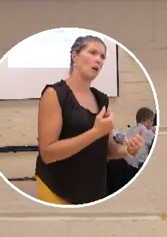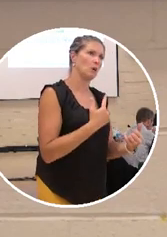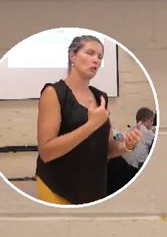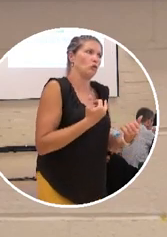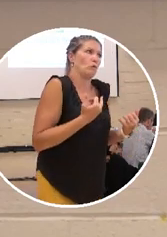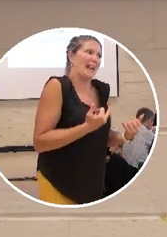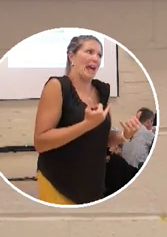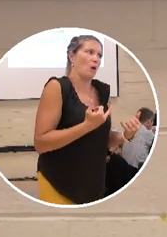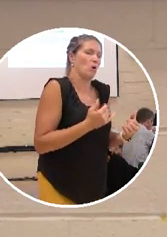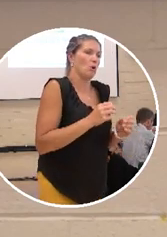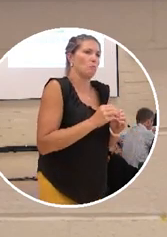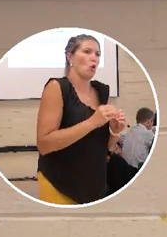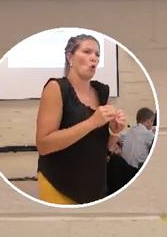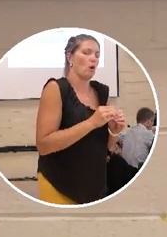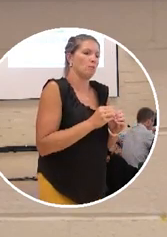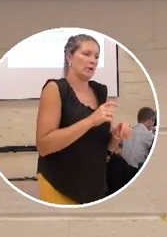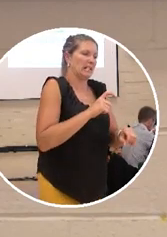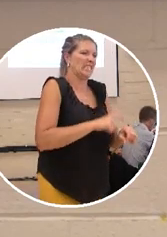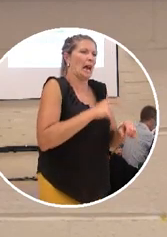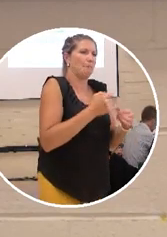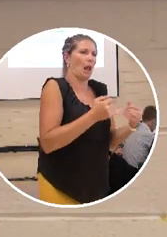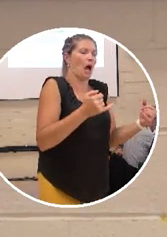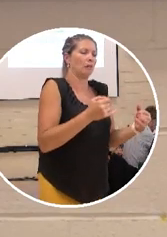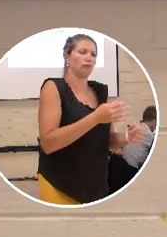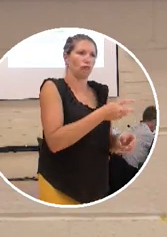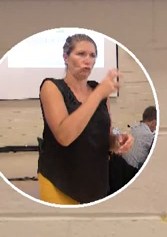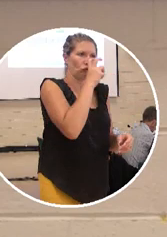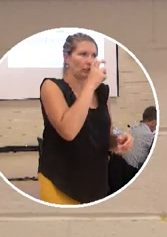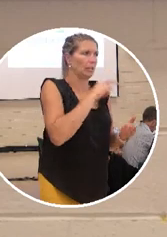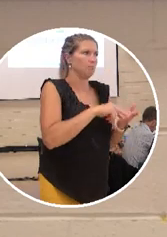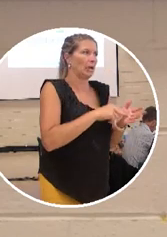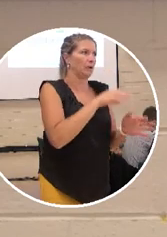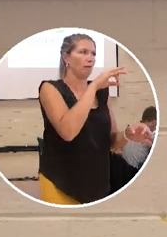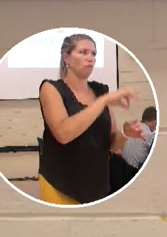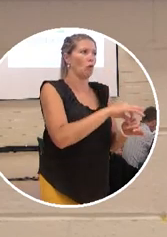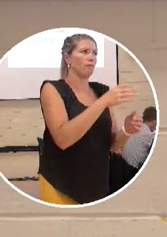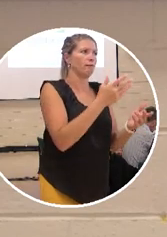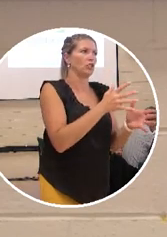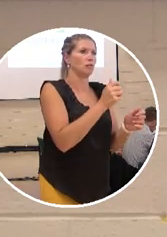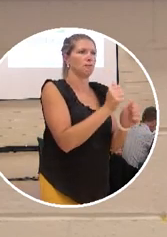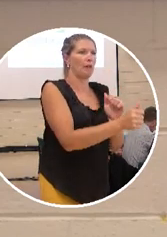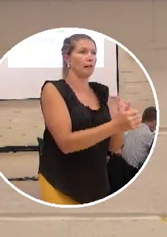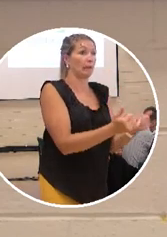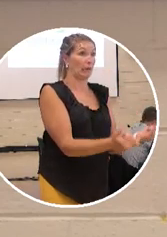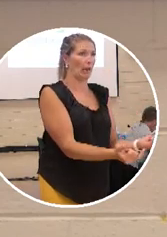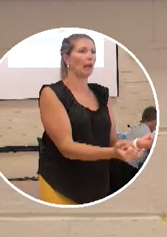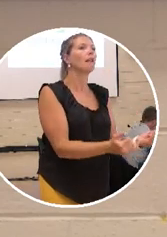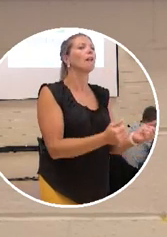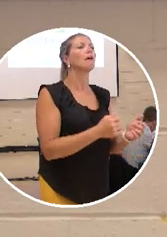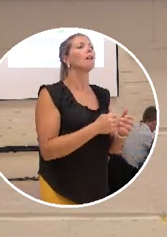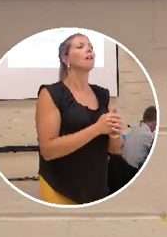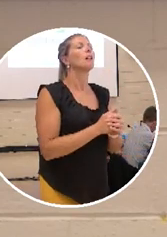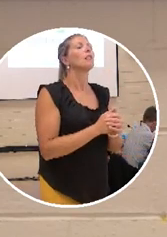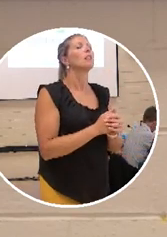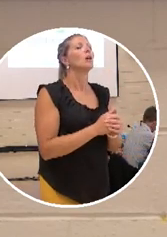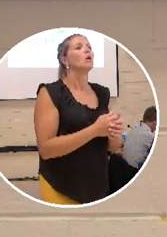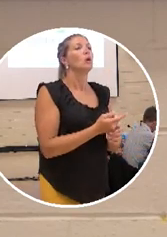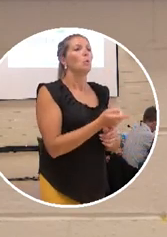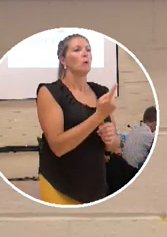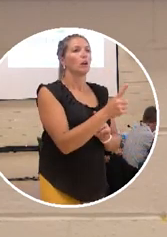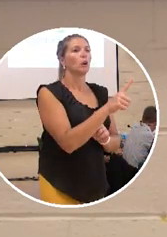of following the timelines as per the bylaw and constitutional change issues. So therefore, one question coming